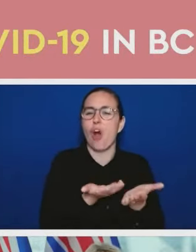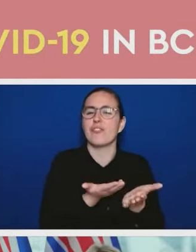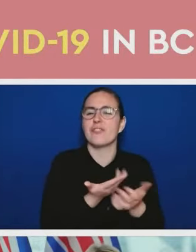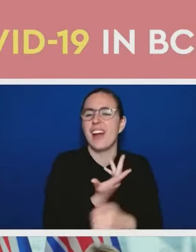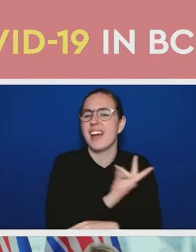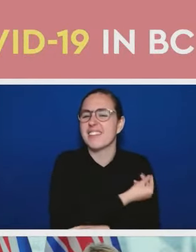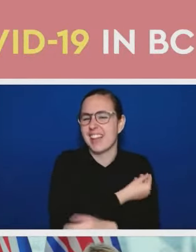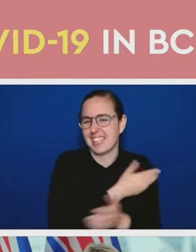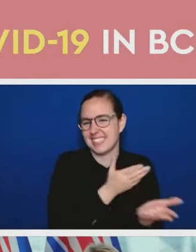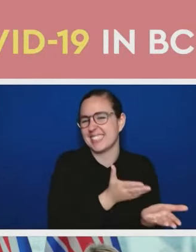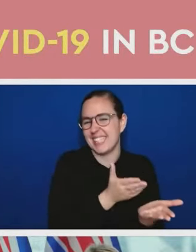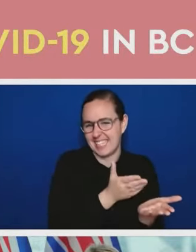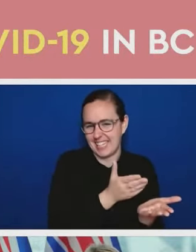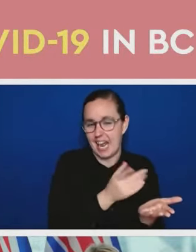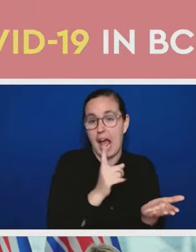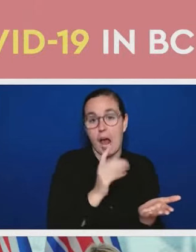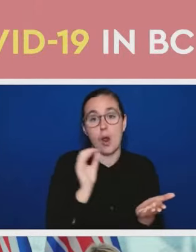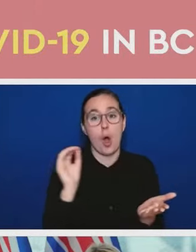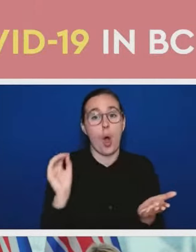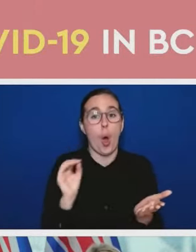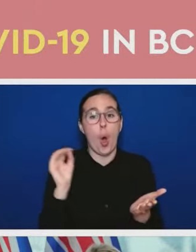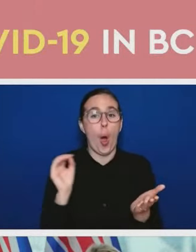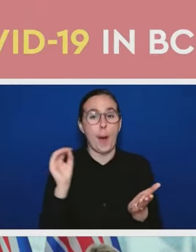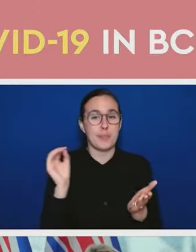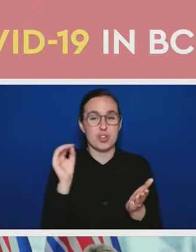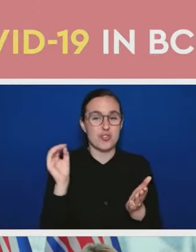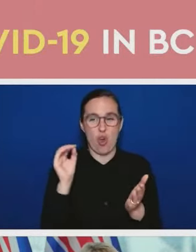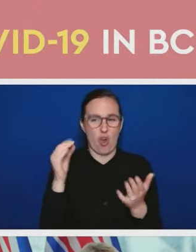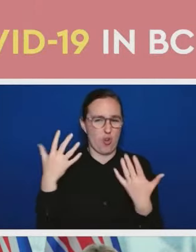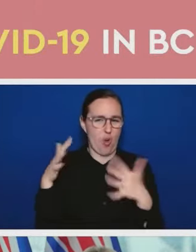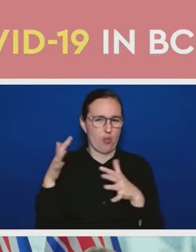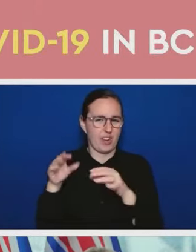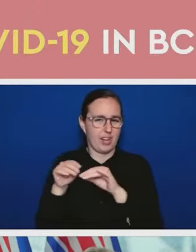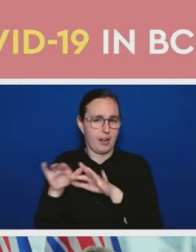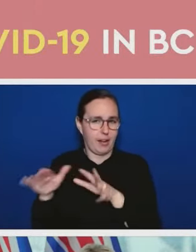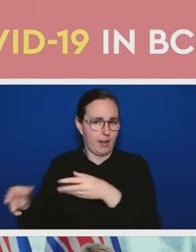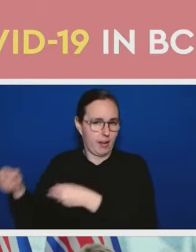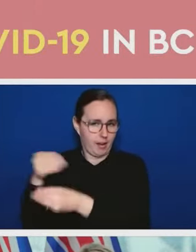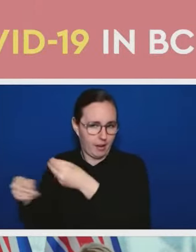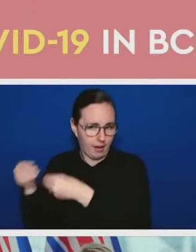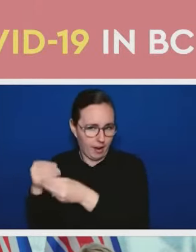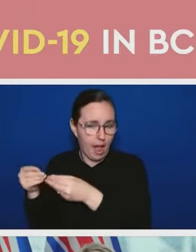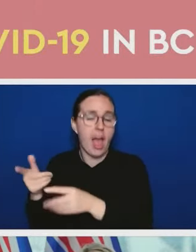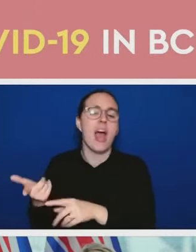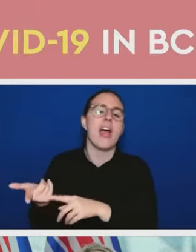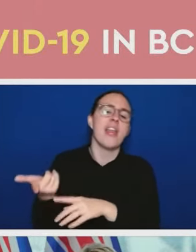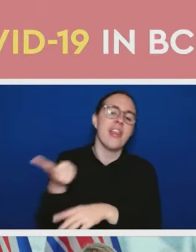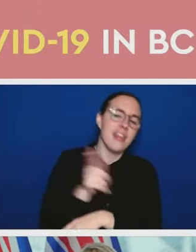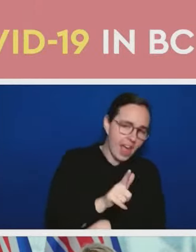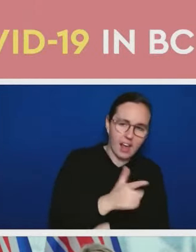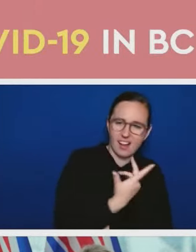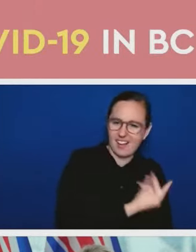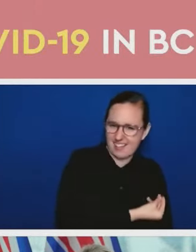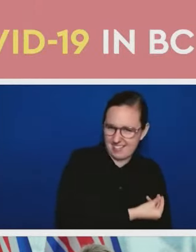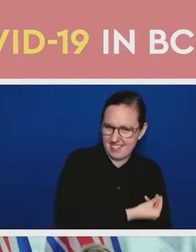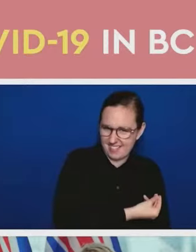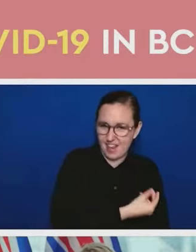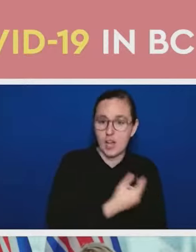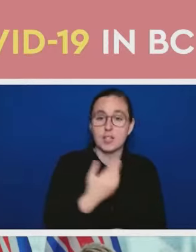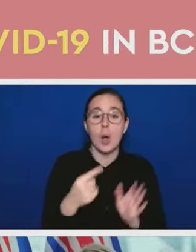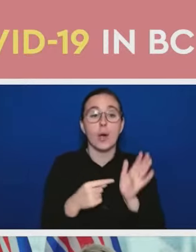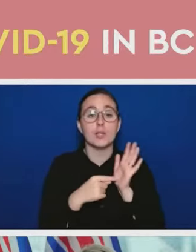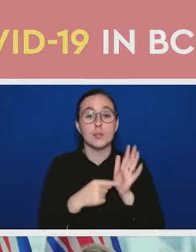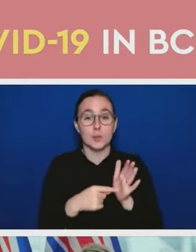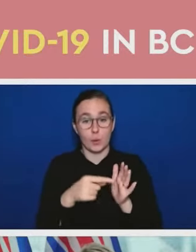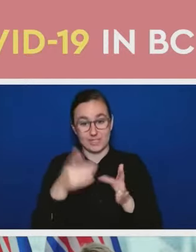scene, now have a very high rate of evidence of infection. What that has not translated to is